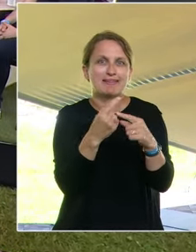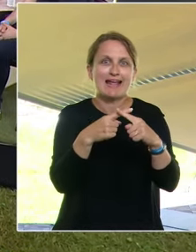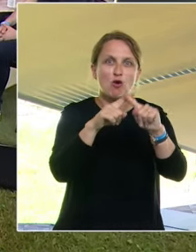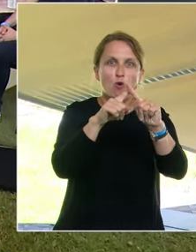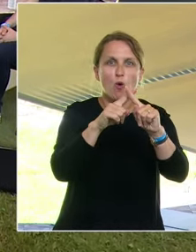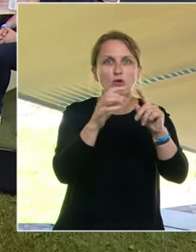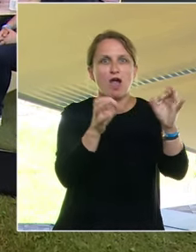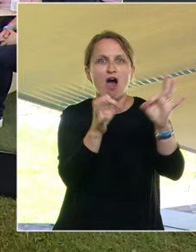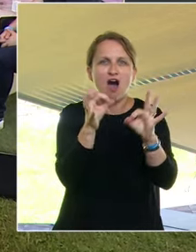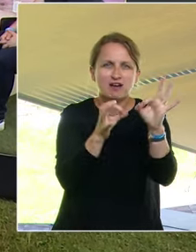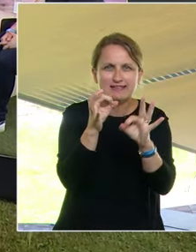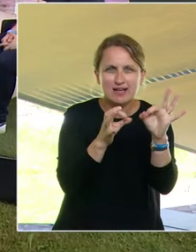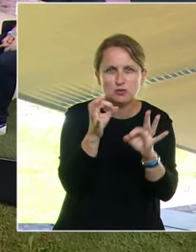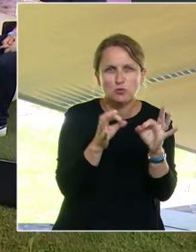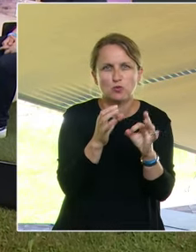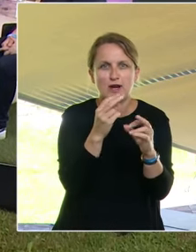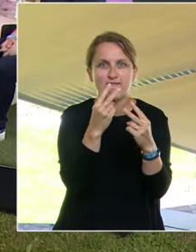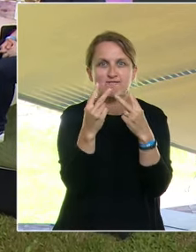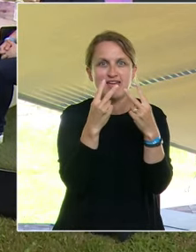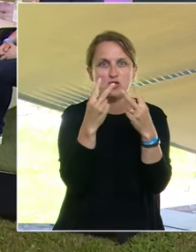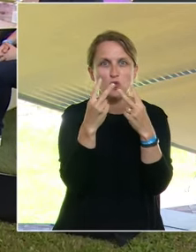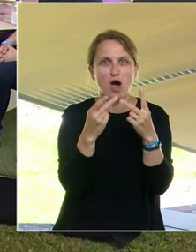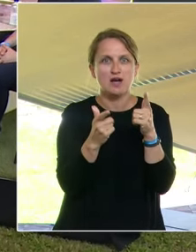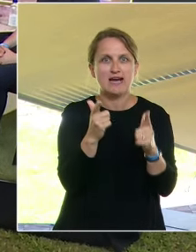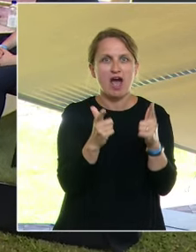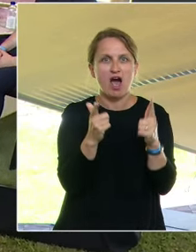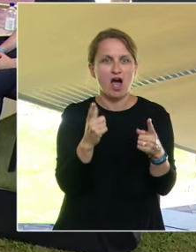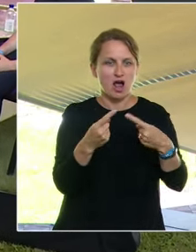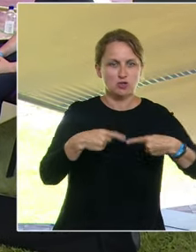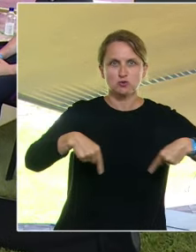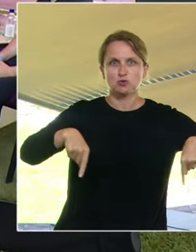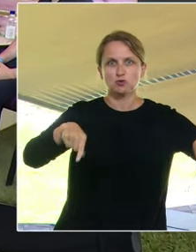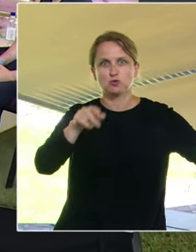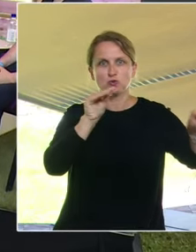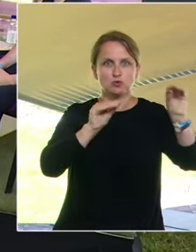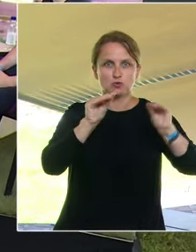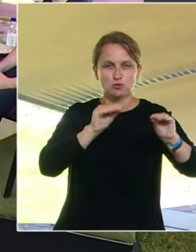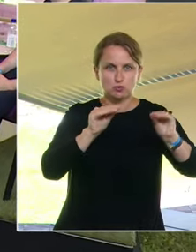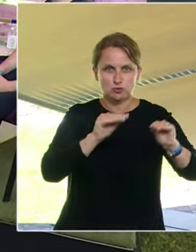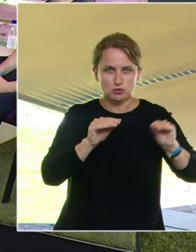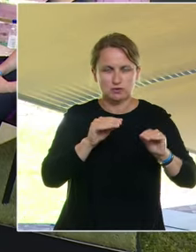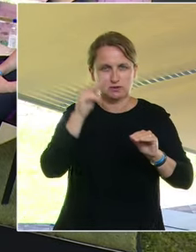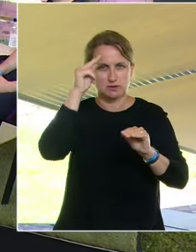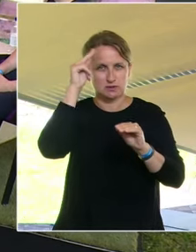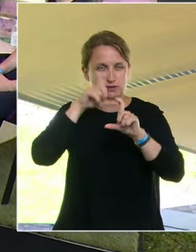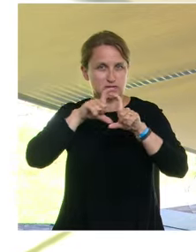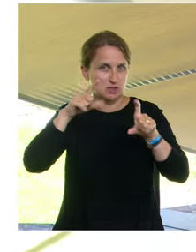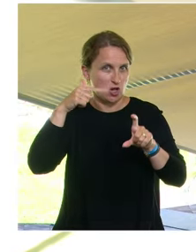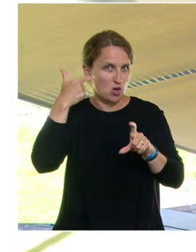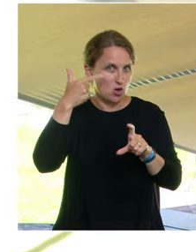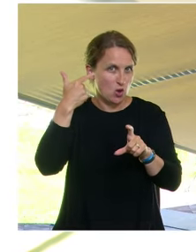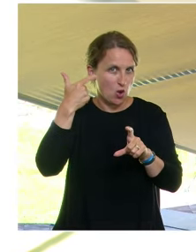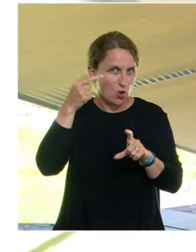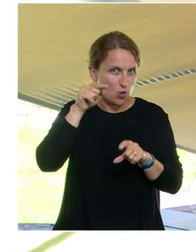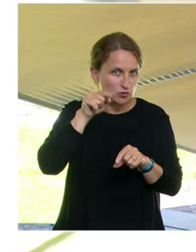He specialized in virtual reality at the Interactive Architecture Lab at the Bartlett School in London. He has worked with studios such